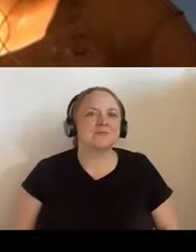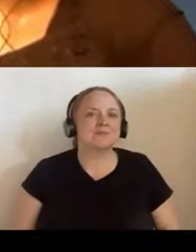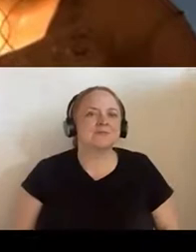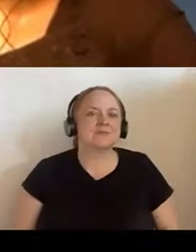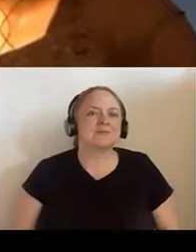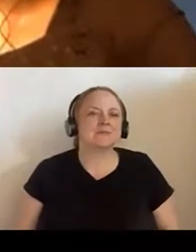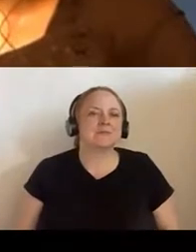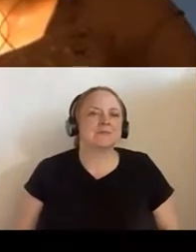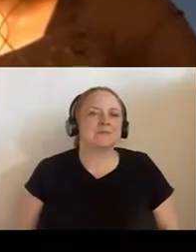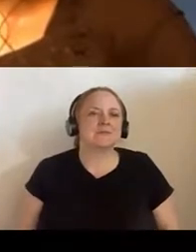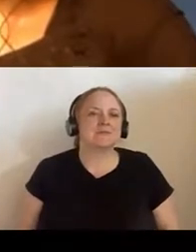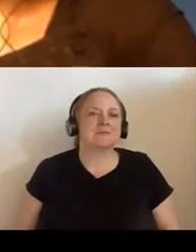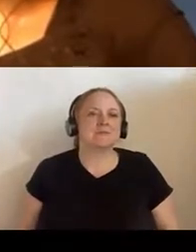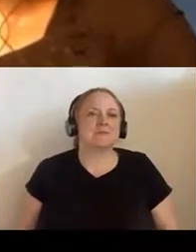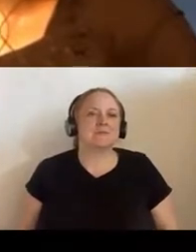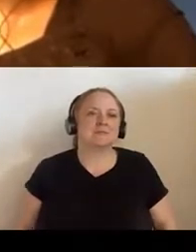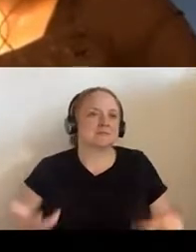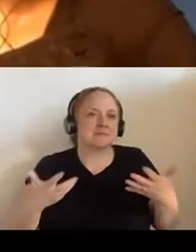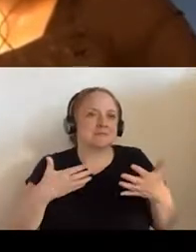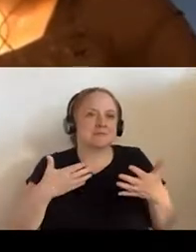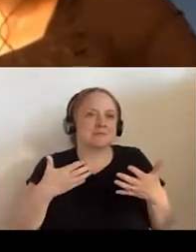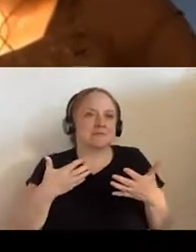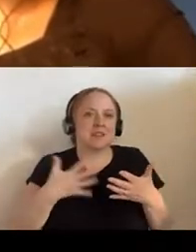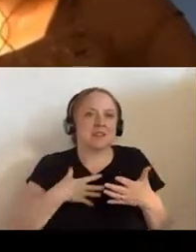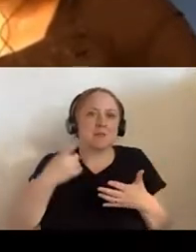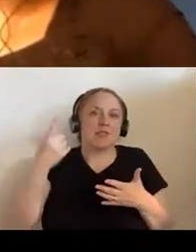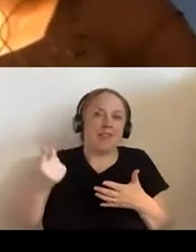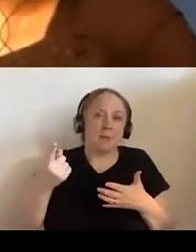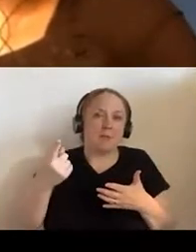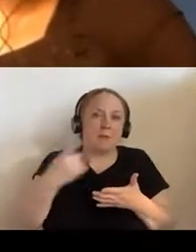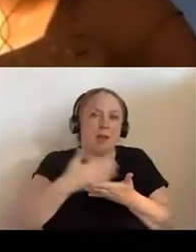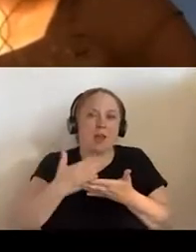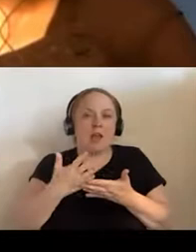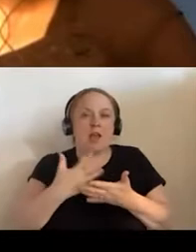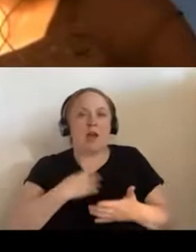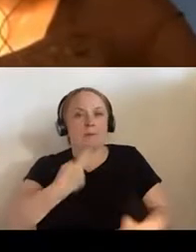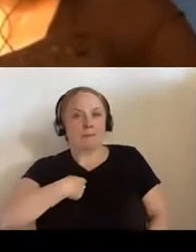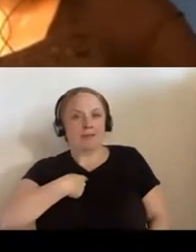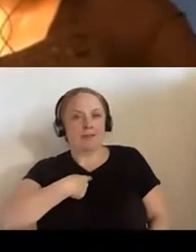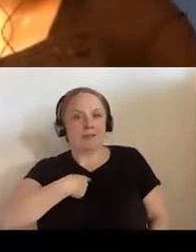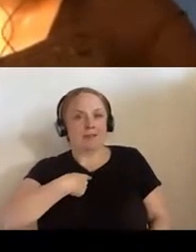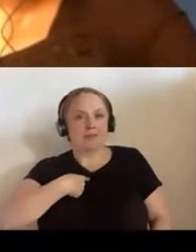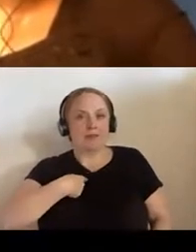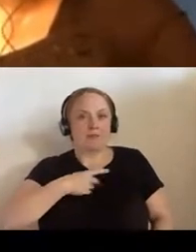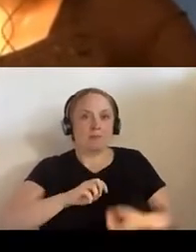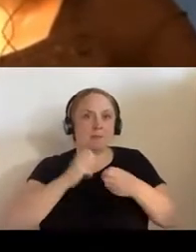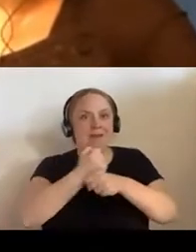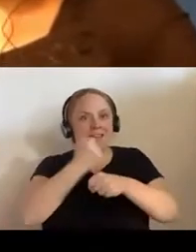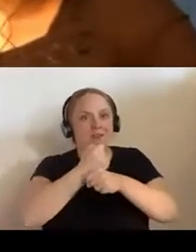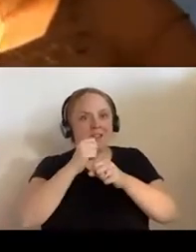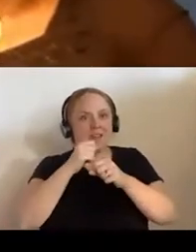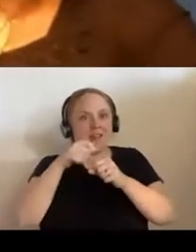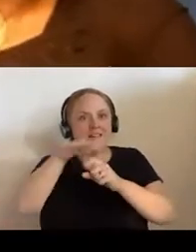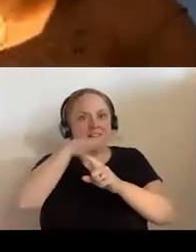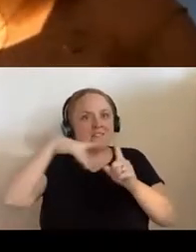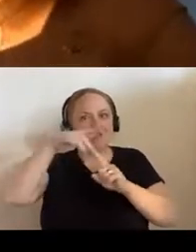To what end they're being used is partly up to them, partly up to me as the maker of the environment that they're entering.